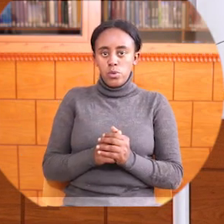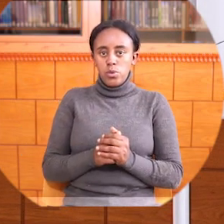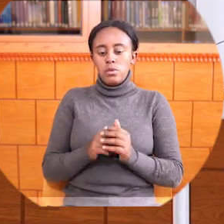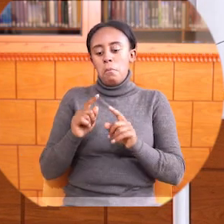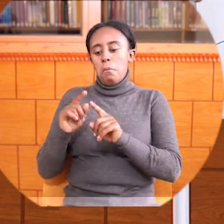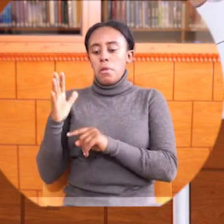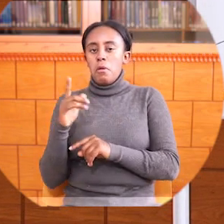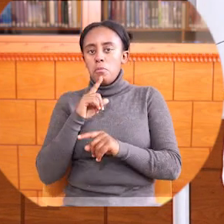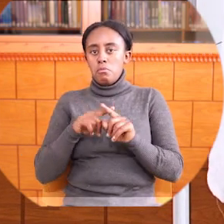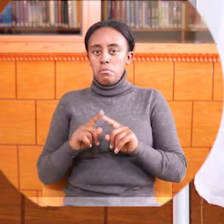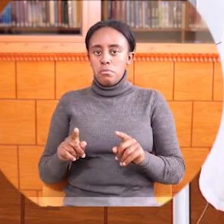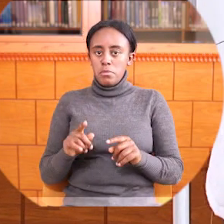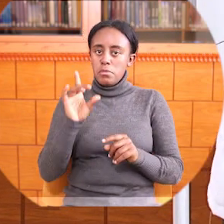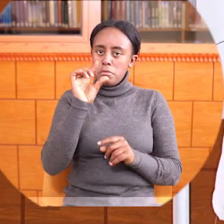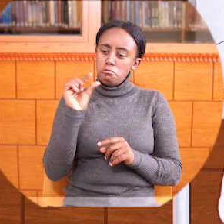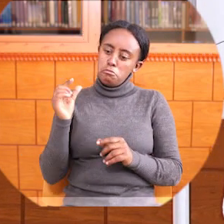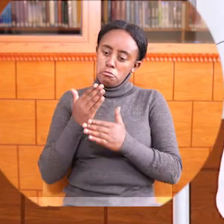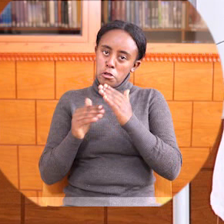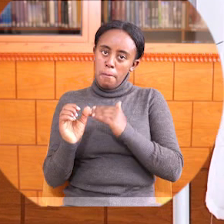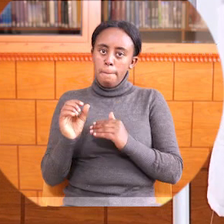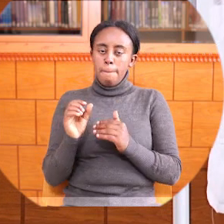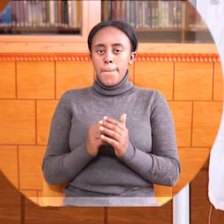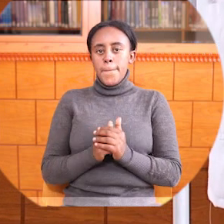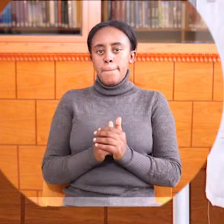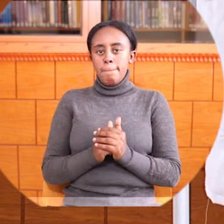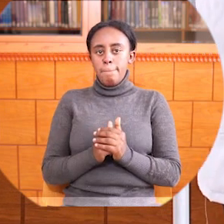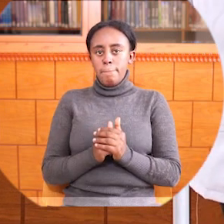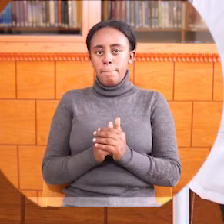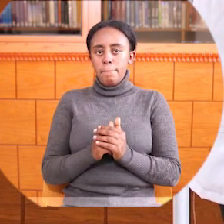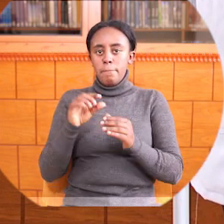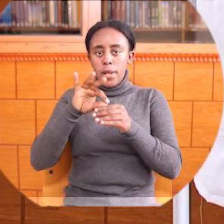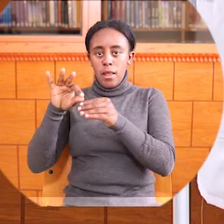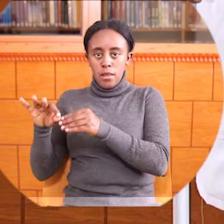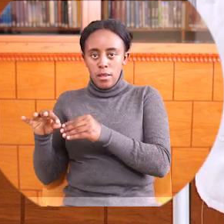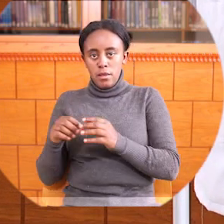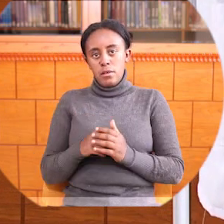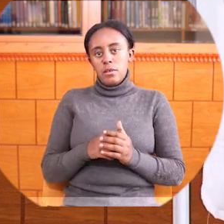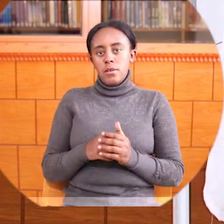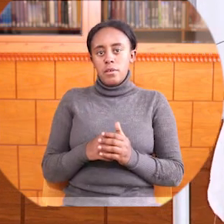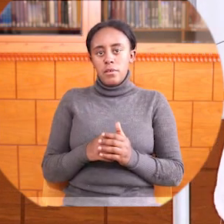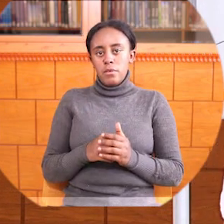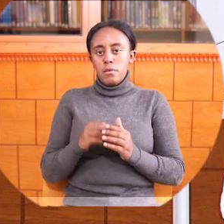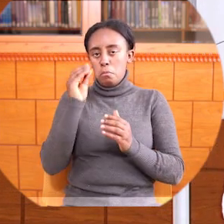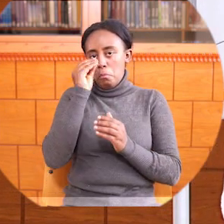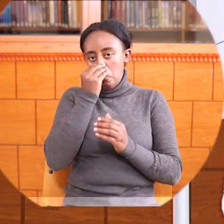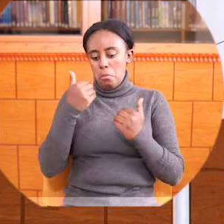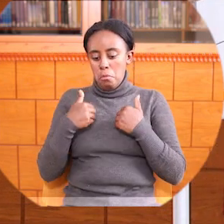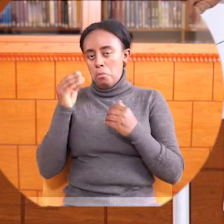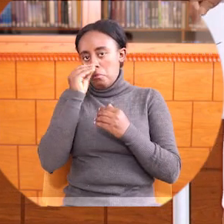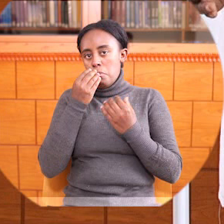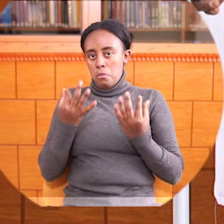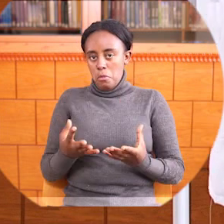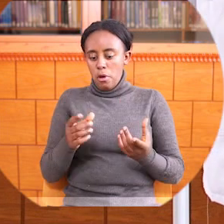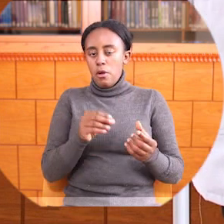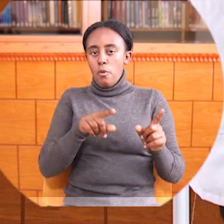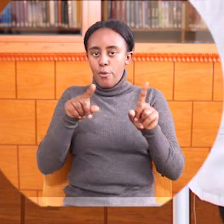type. Some plants bring a flower and some are not bring a flower. And